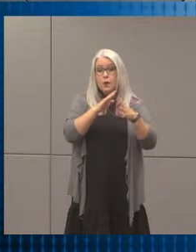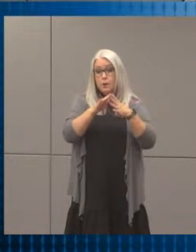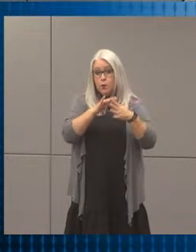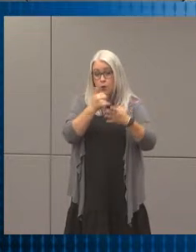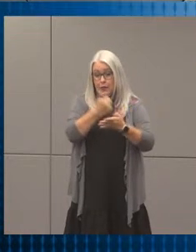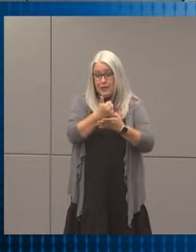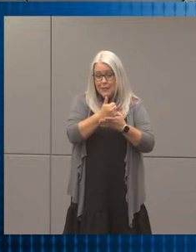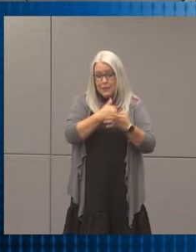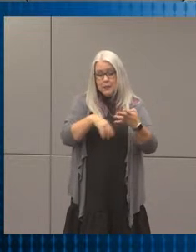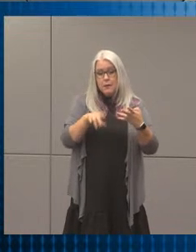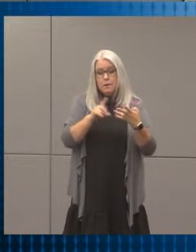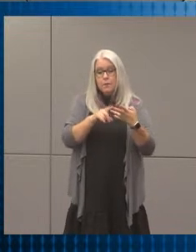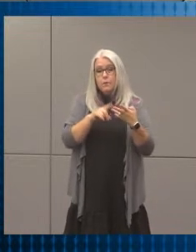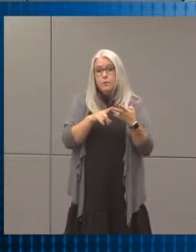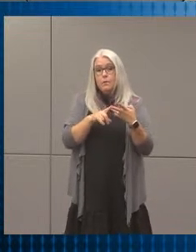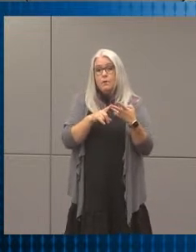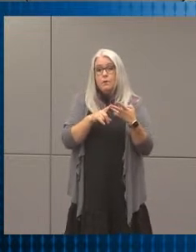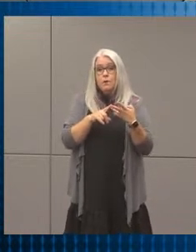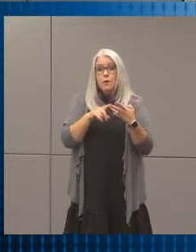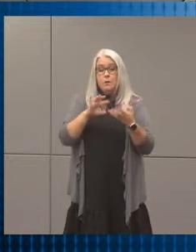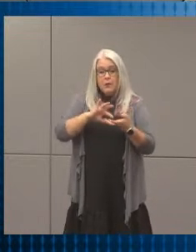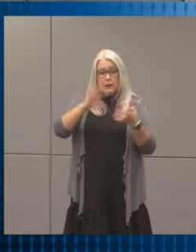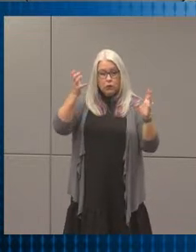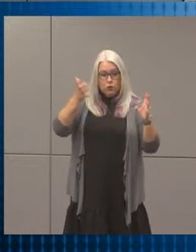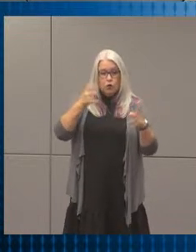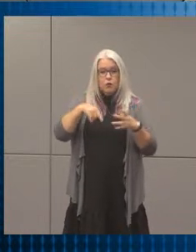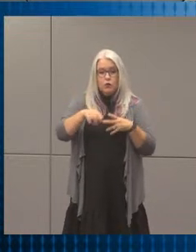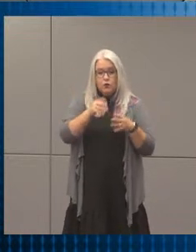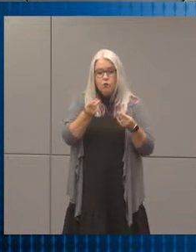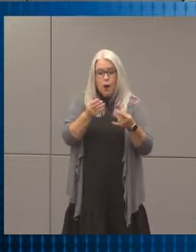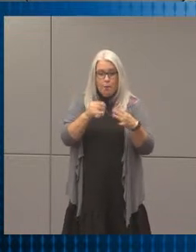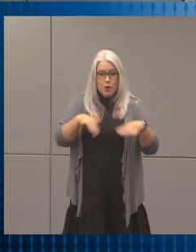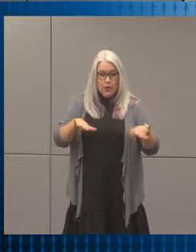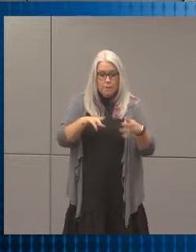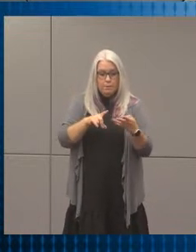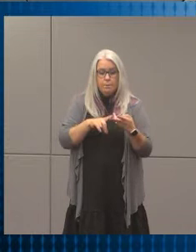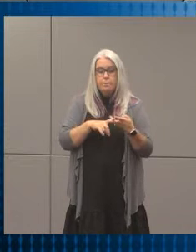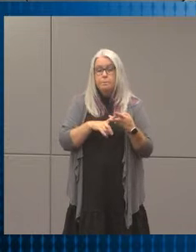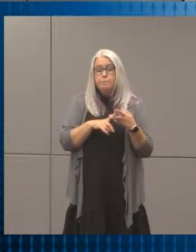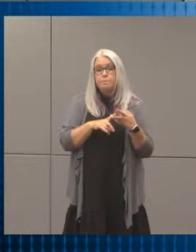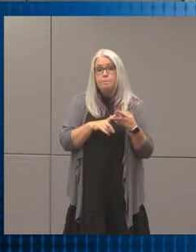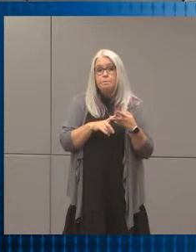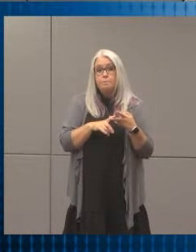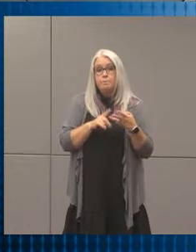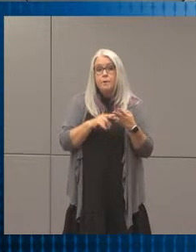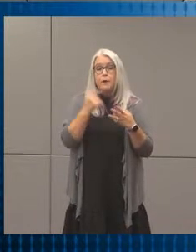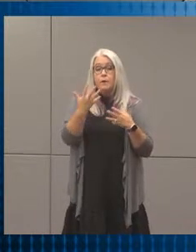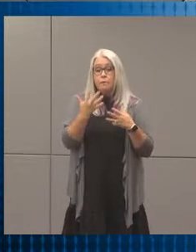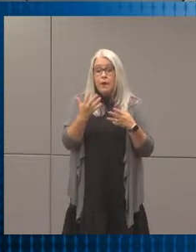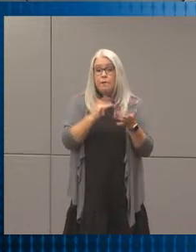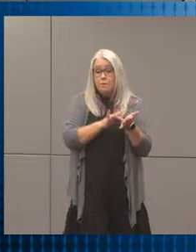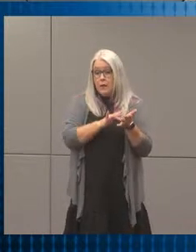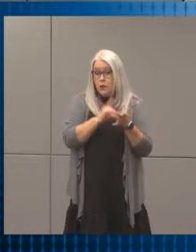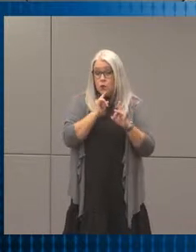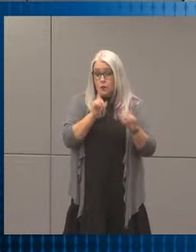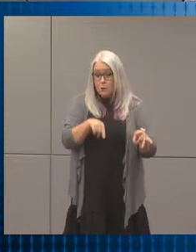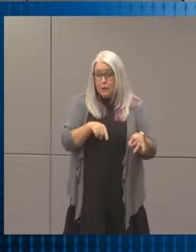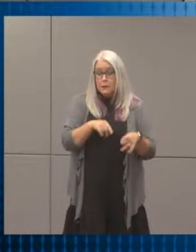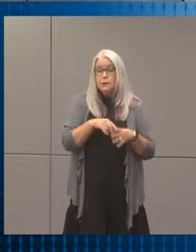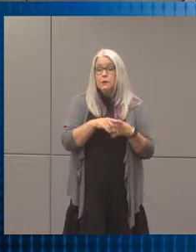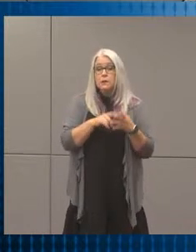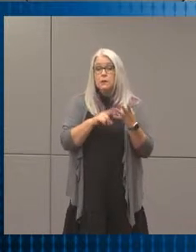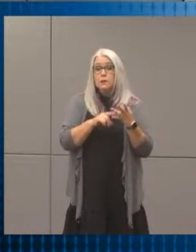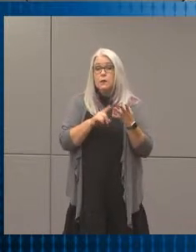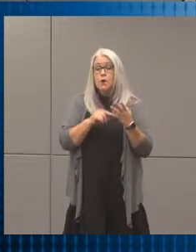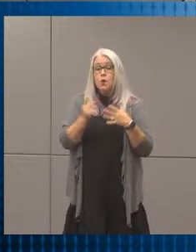assist, malicious destruction of property, 5 medical responses,